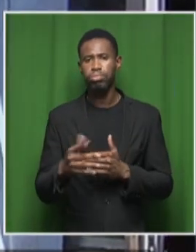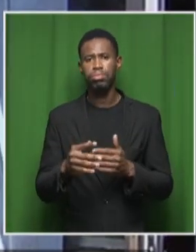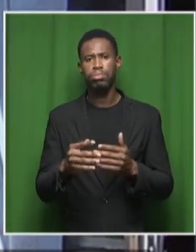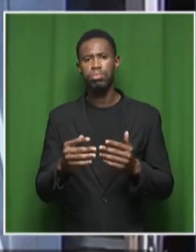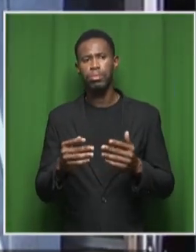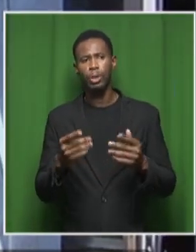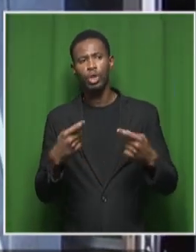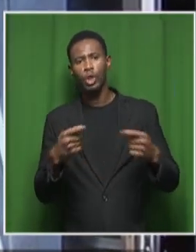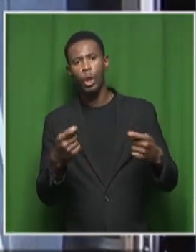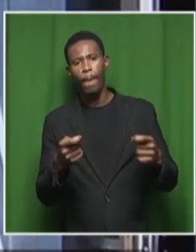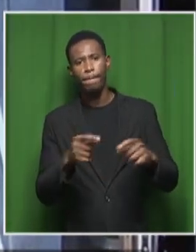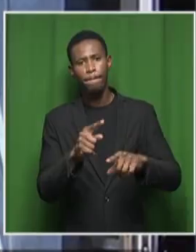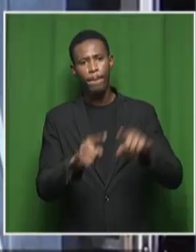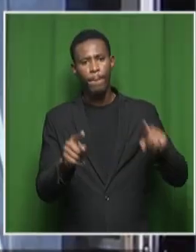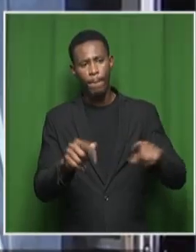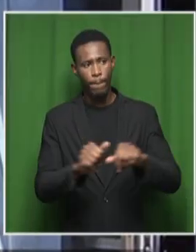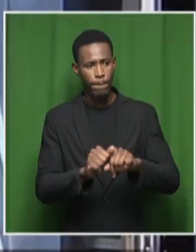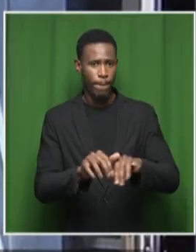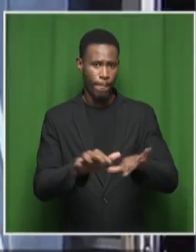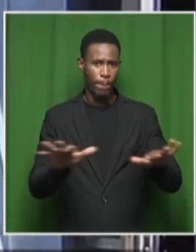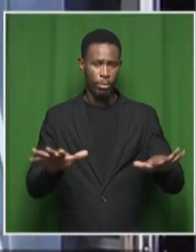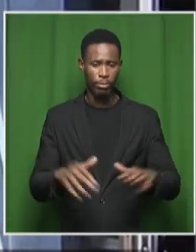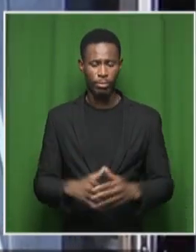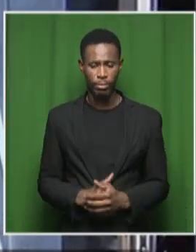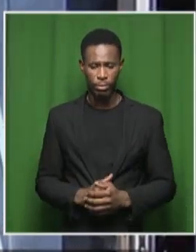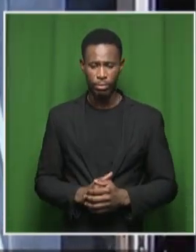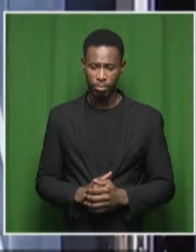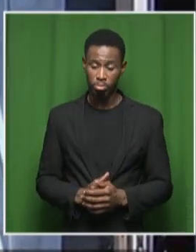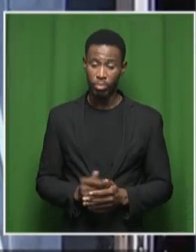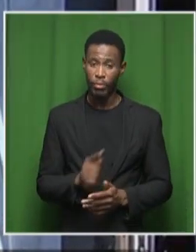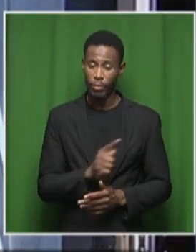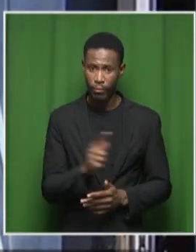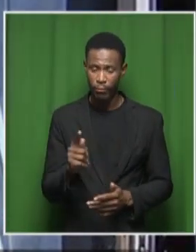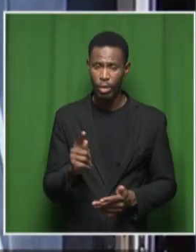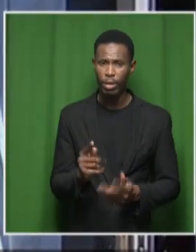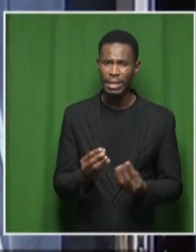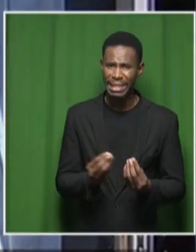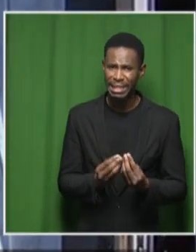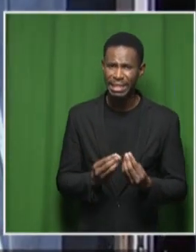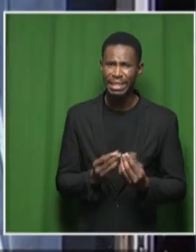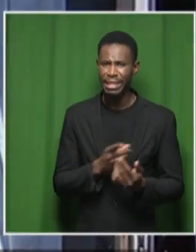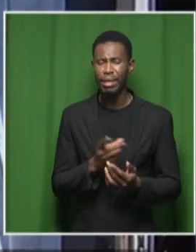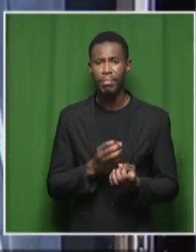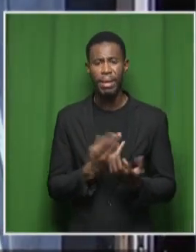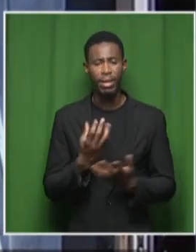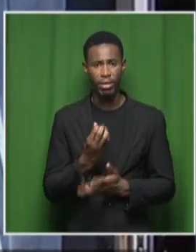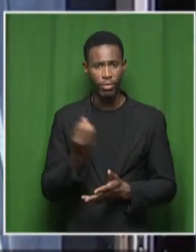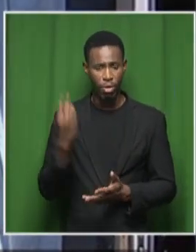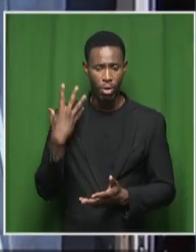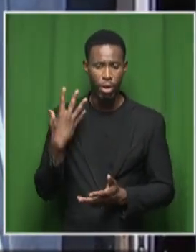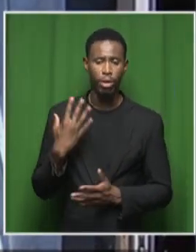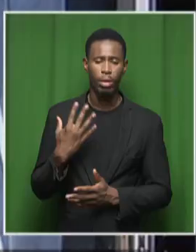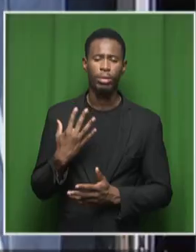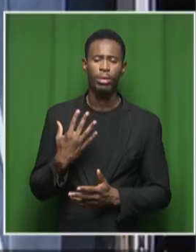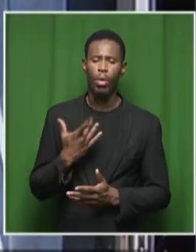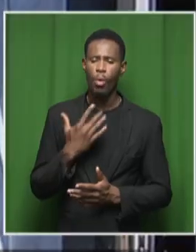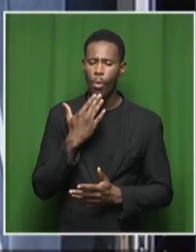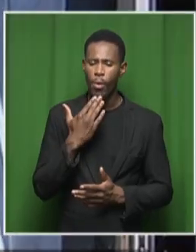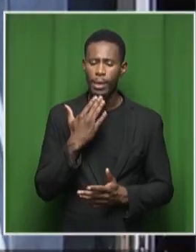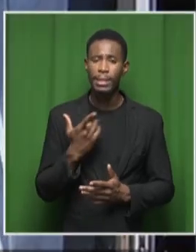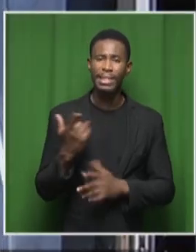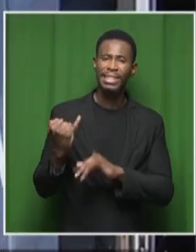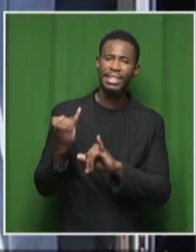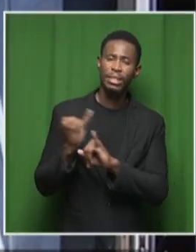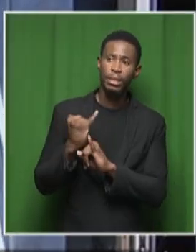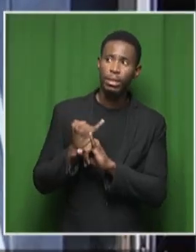retail industry and food value chain, of which are crops that are forgotten, by the industry